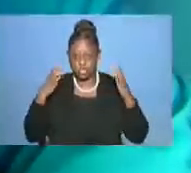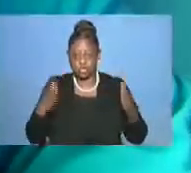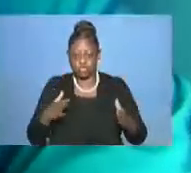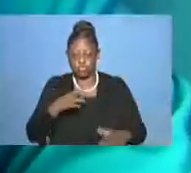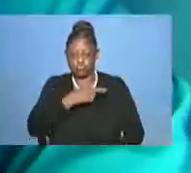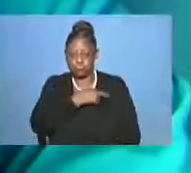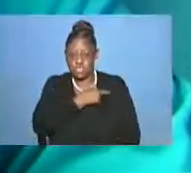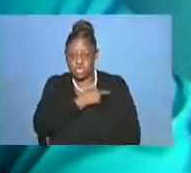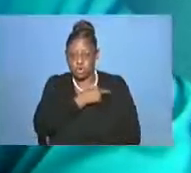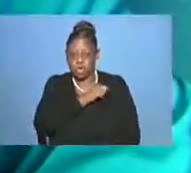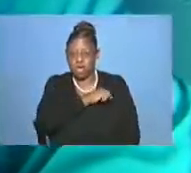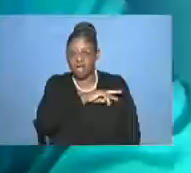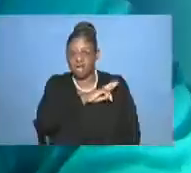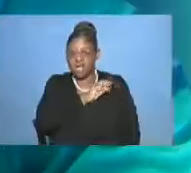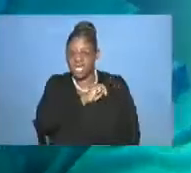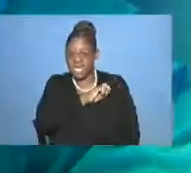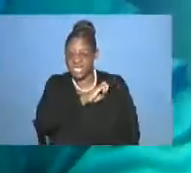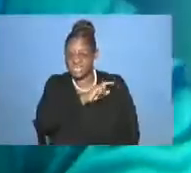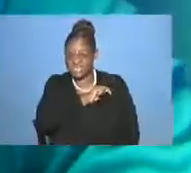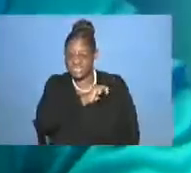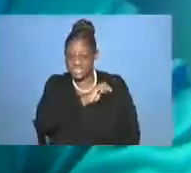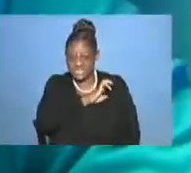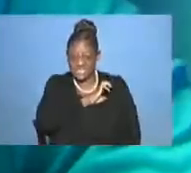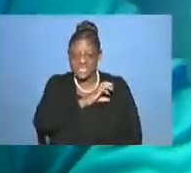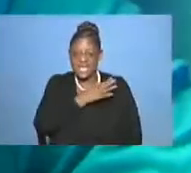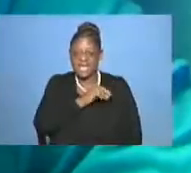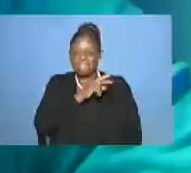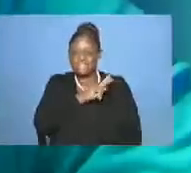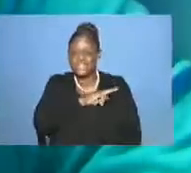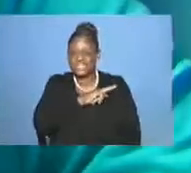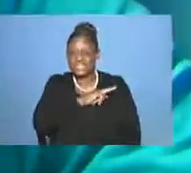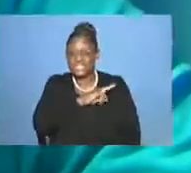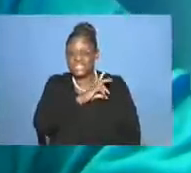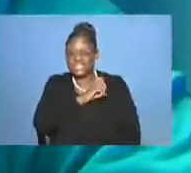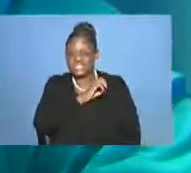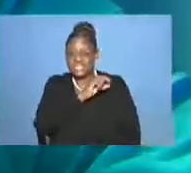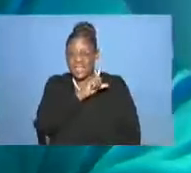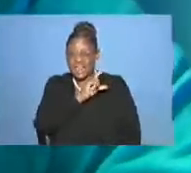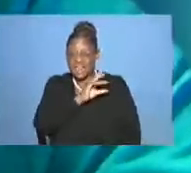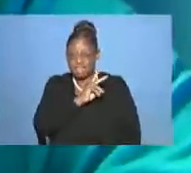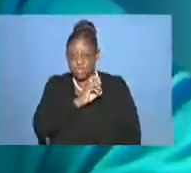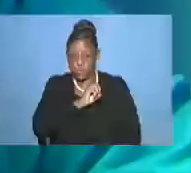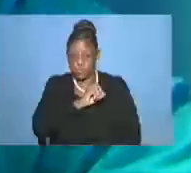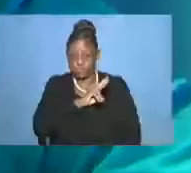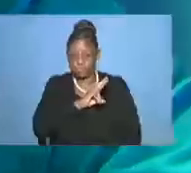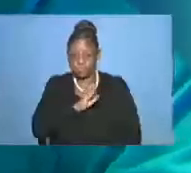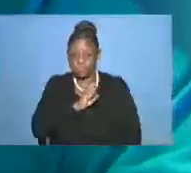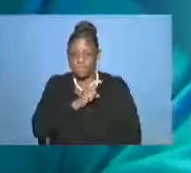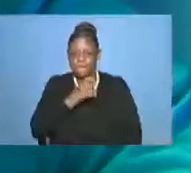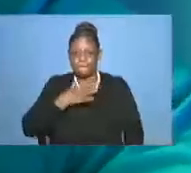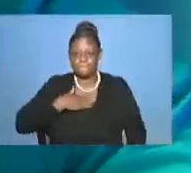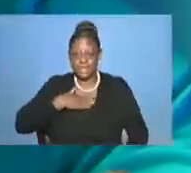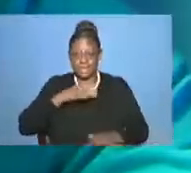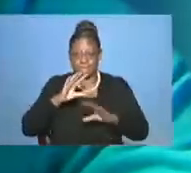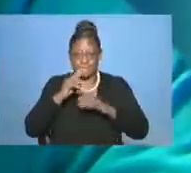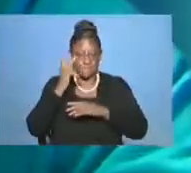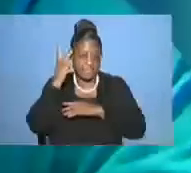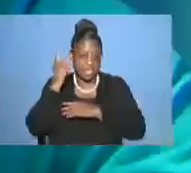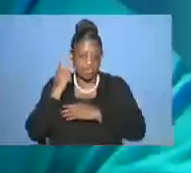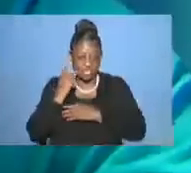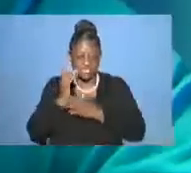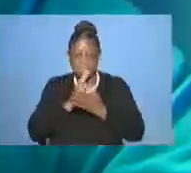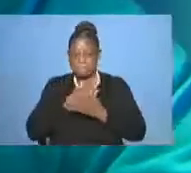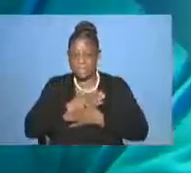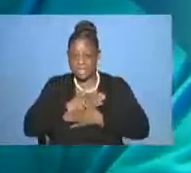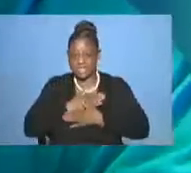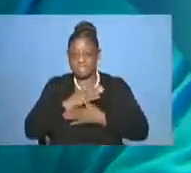Rico Arnett, and Vincent Delaveau, and also my parents and my whole